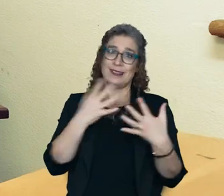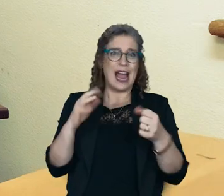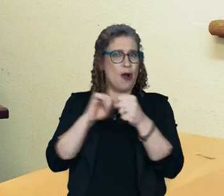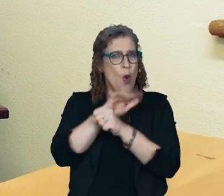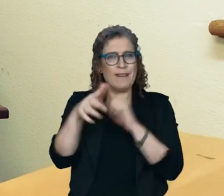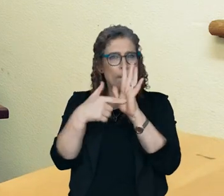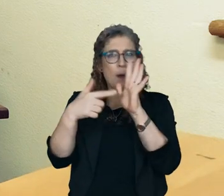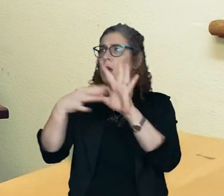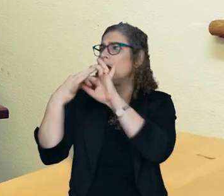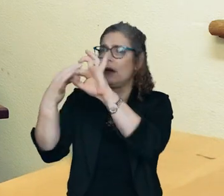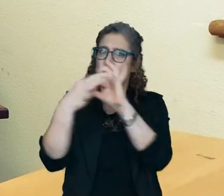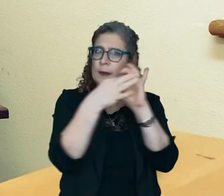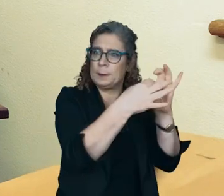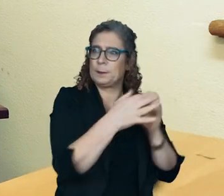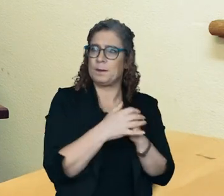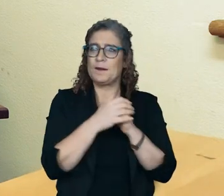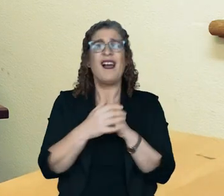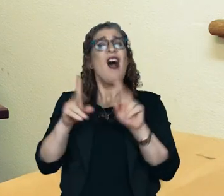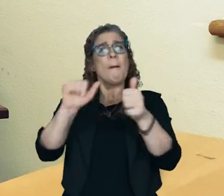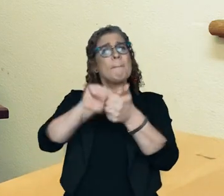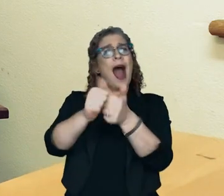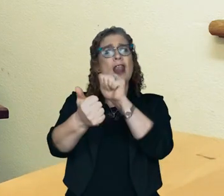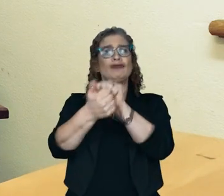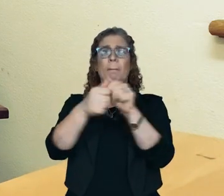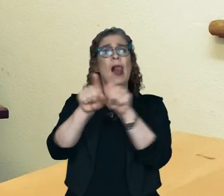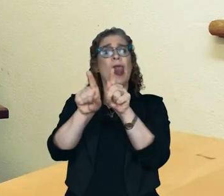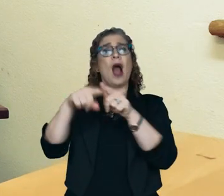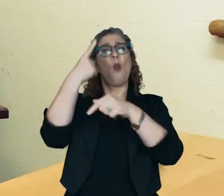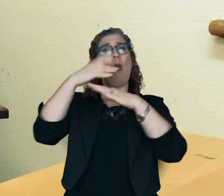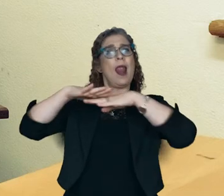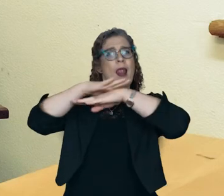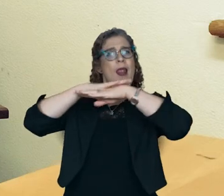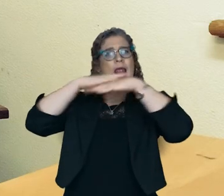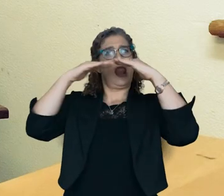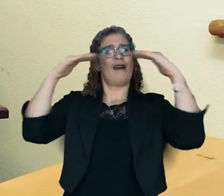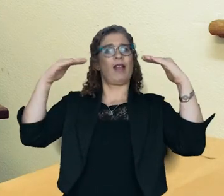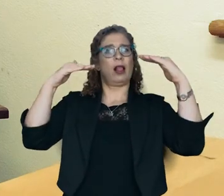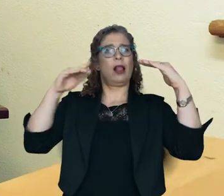from partnership to relationship. And what we try and do